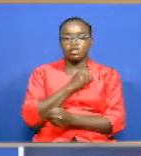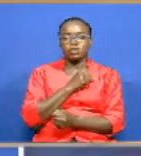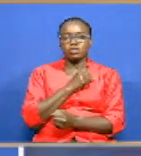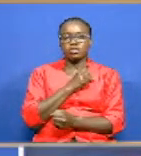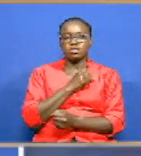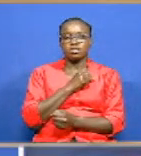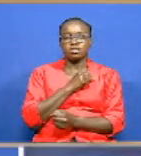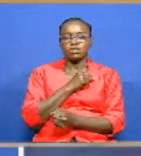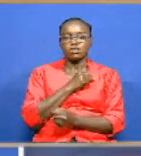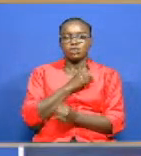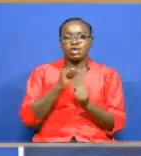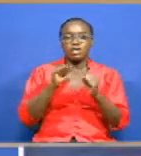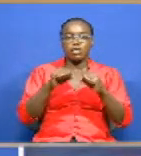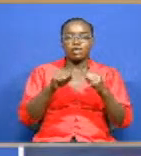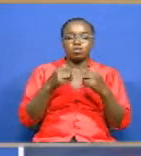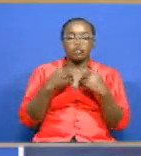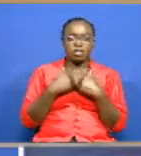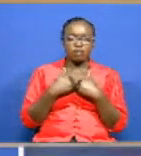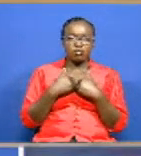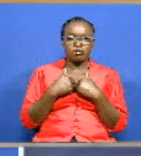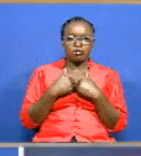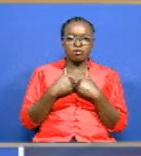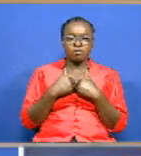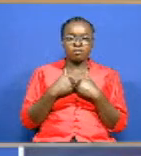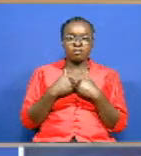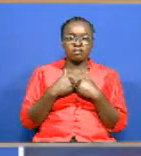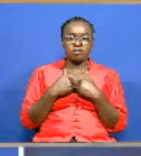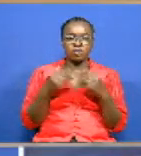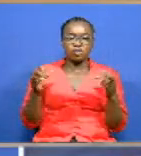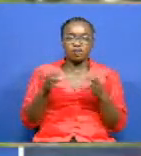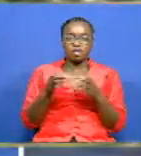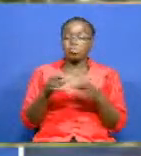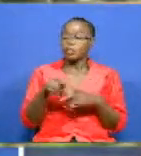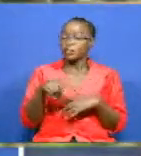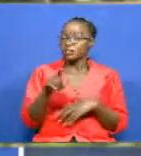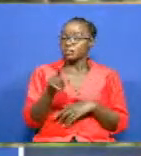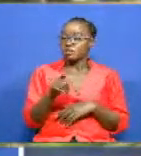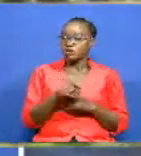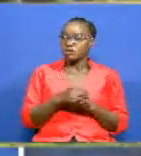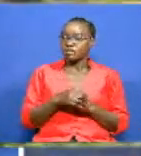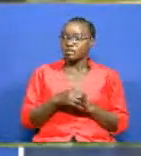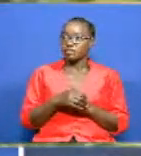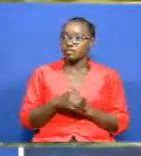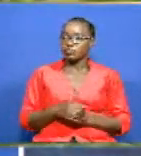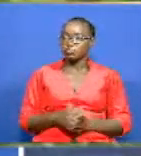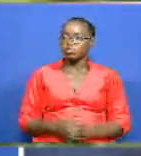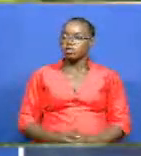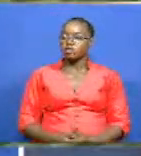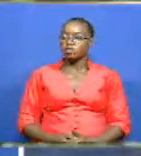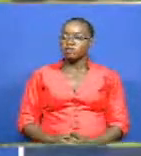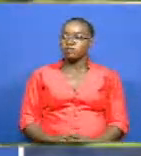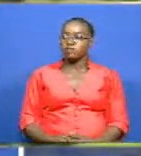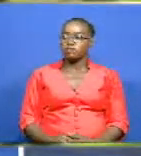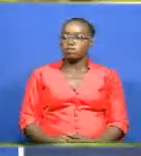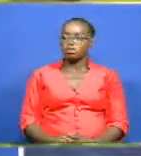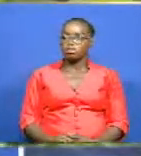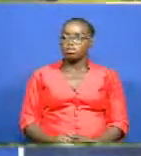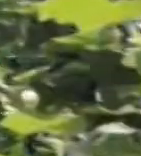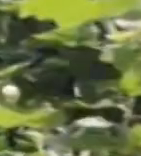Kuna mkataba ambao tumeingia na kampuni zenyewe. Betty Kiptum, Channel One